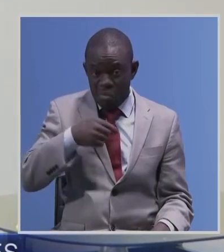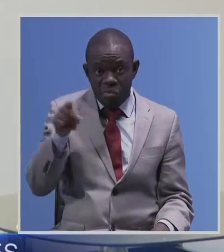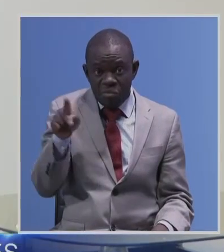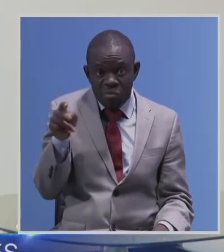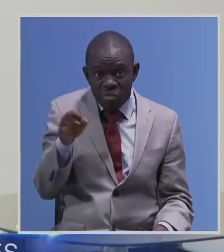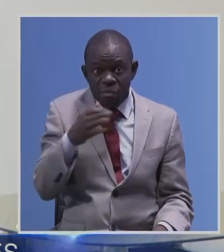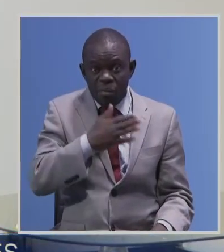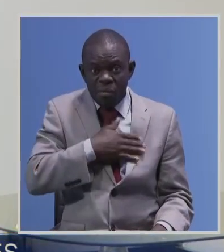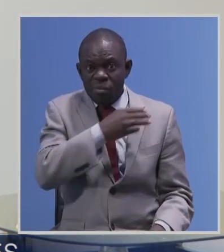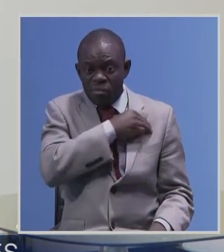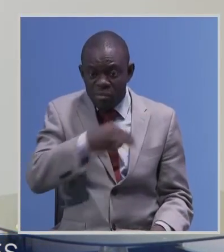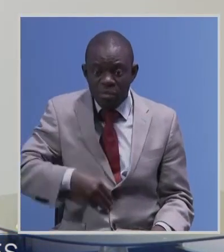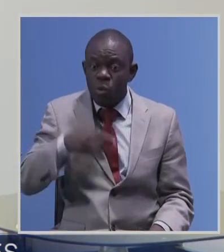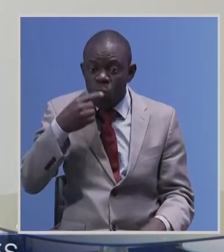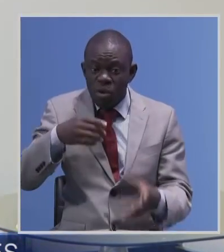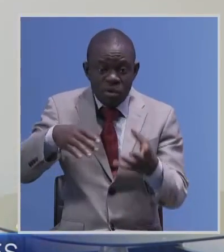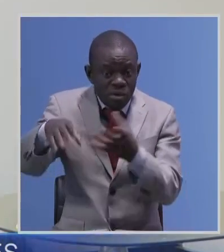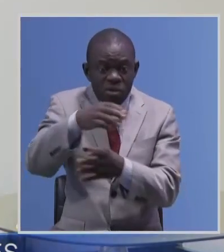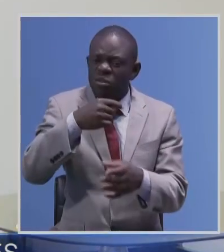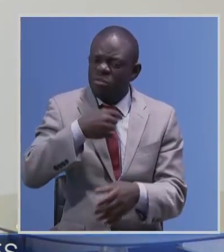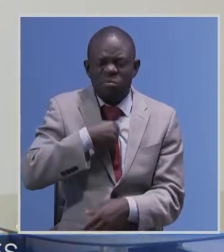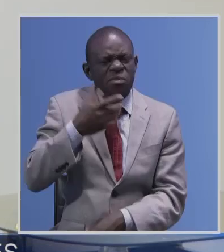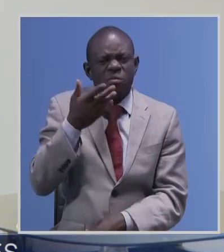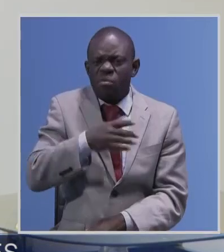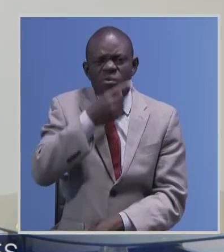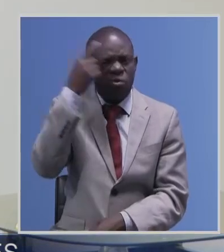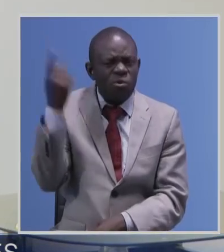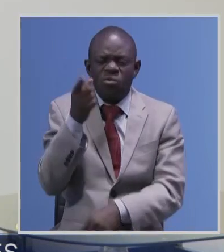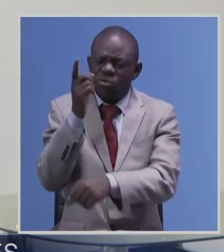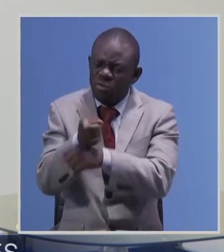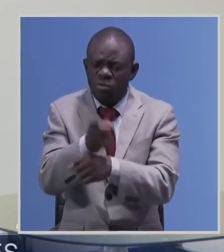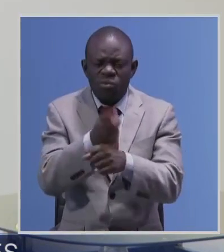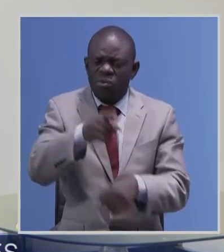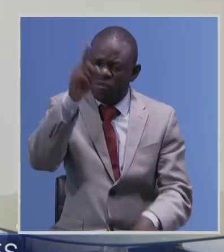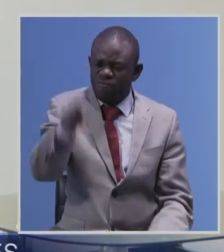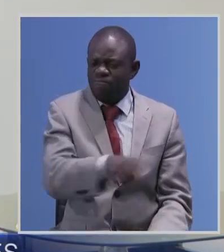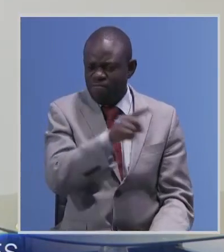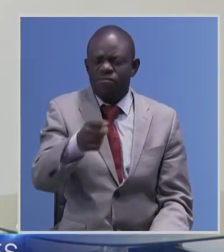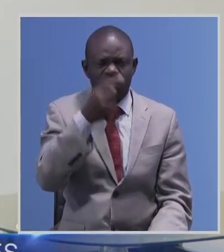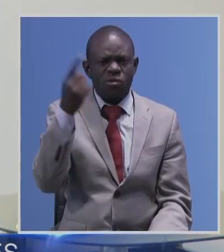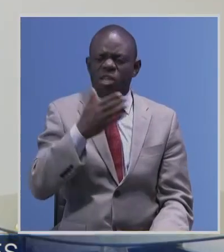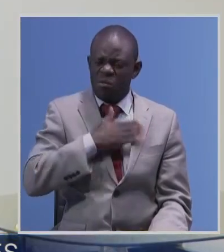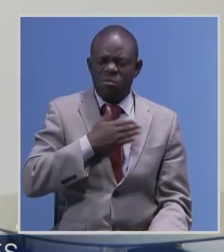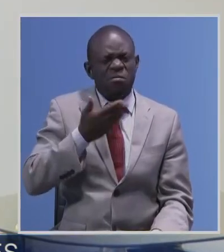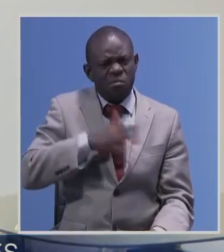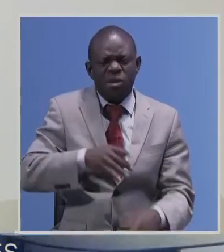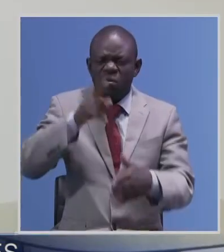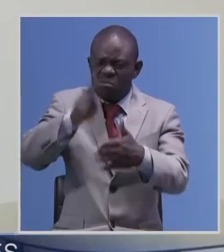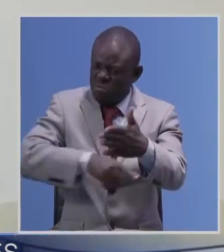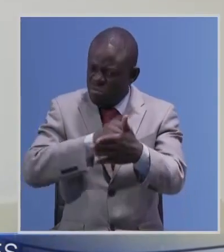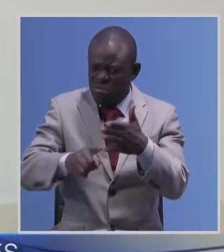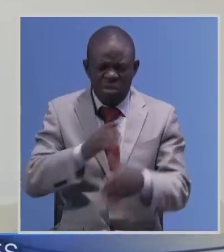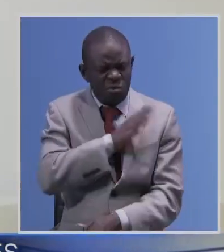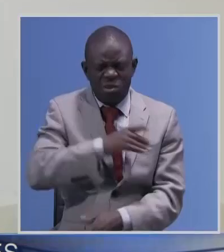for acts of violence, and have not hesitated to say police should act. But on the other hand,